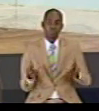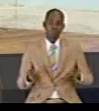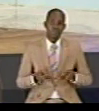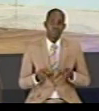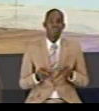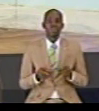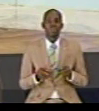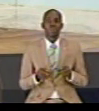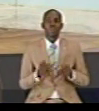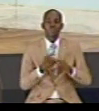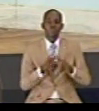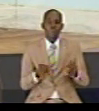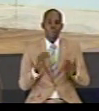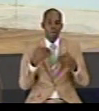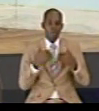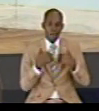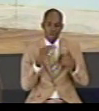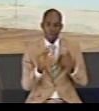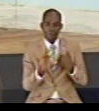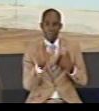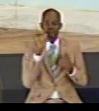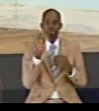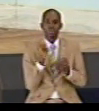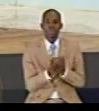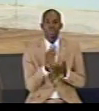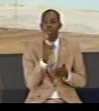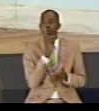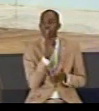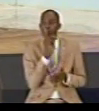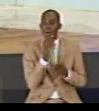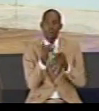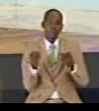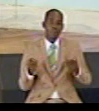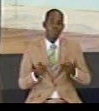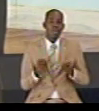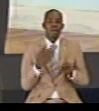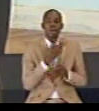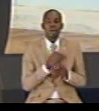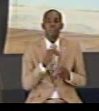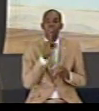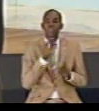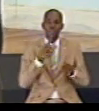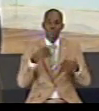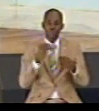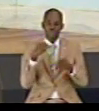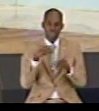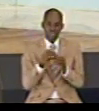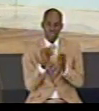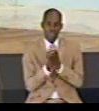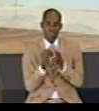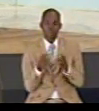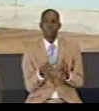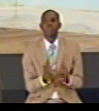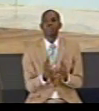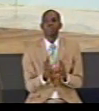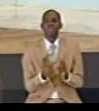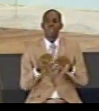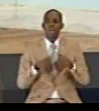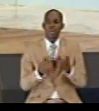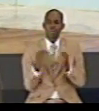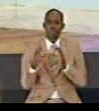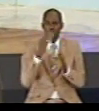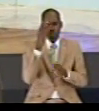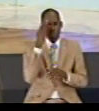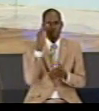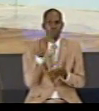He has located the water brooks and is going in that direction. How do you know